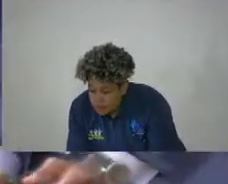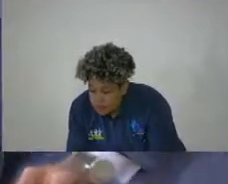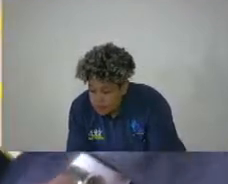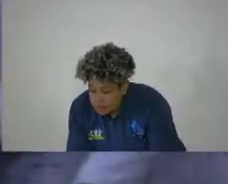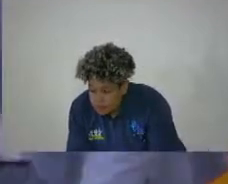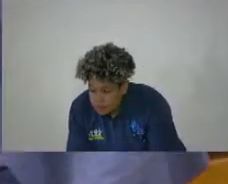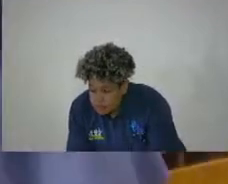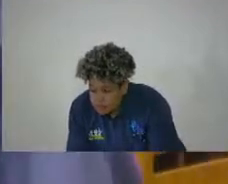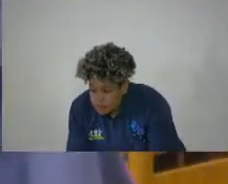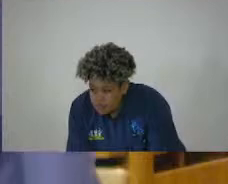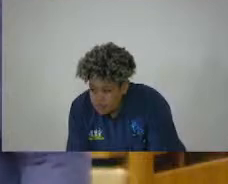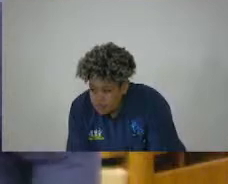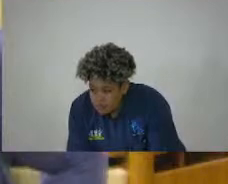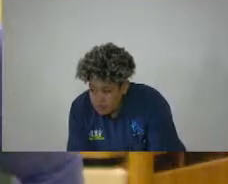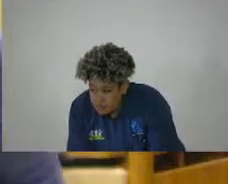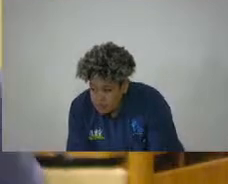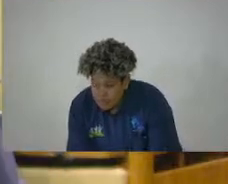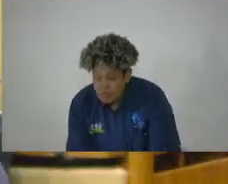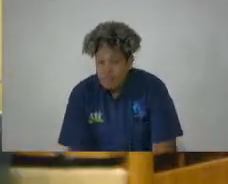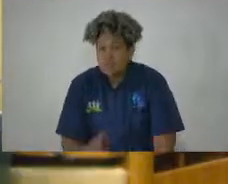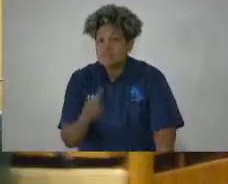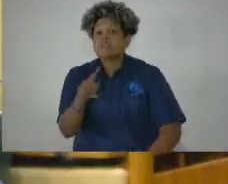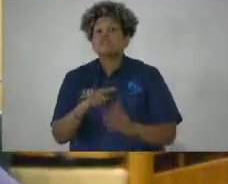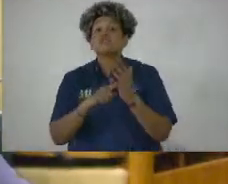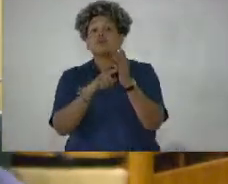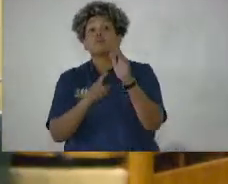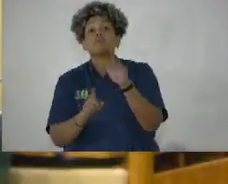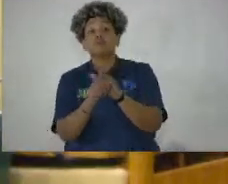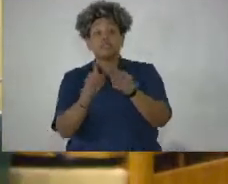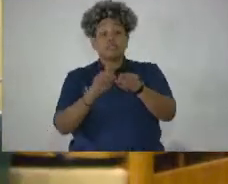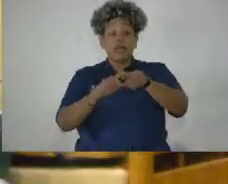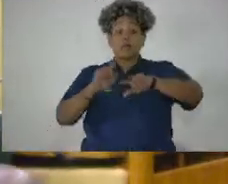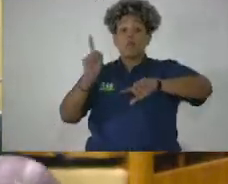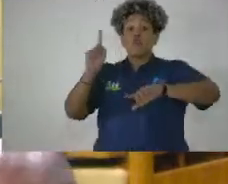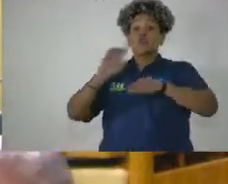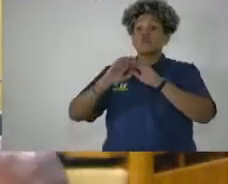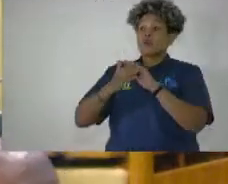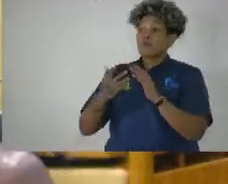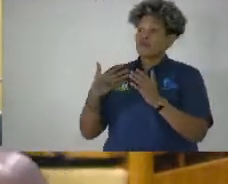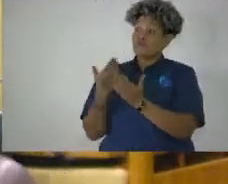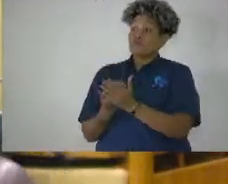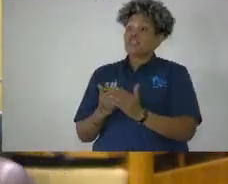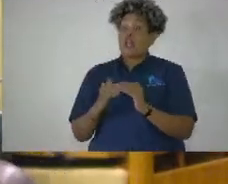has reached a stage where our debt